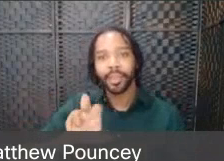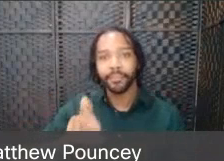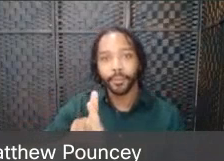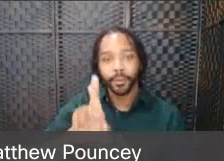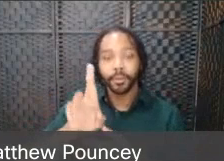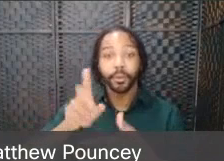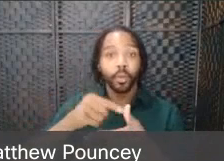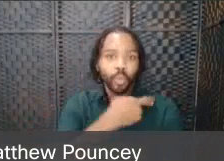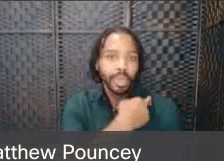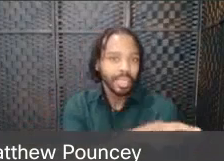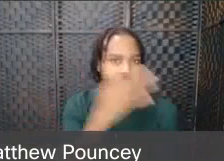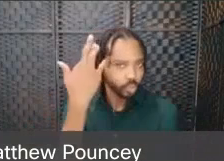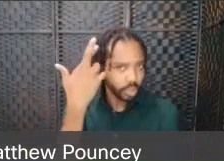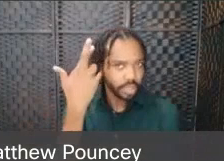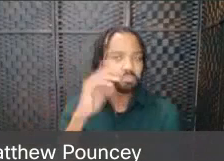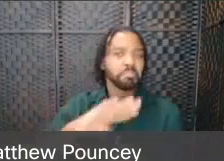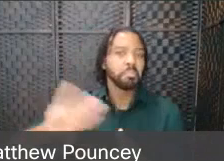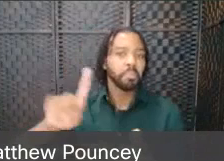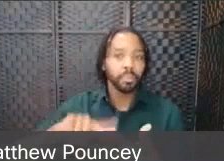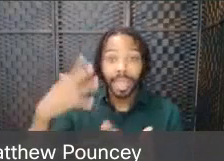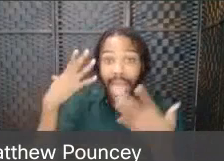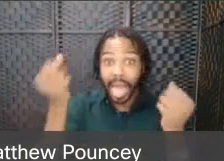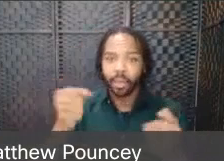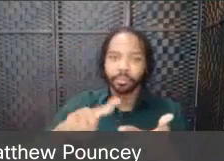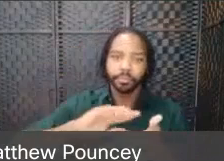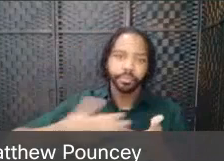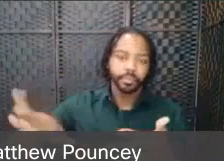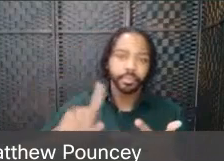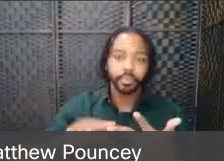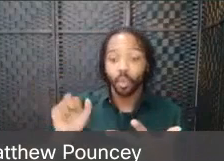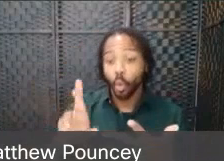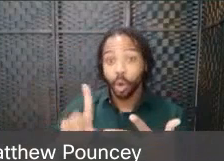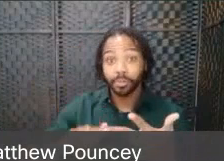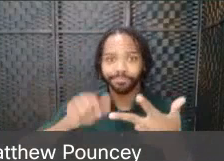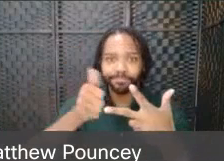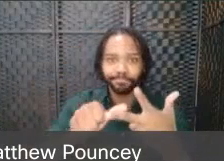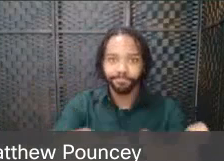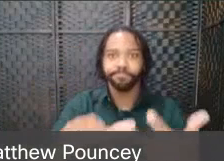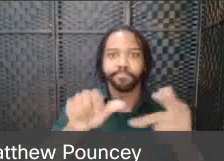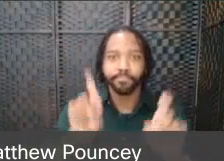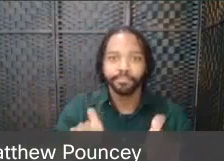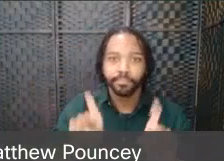religious exemption, a health exemption, or that they begin testing weekly.